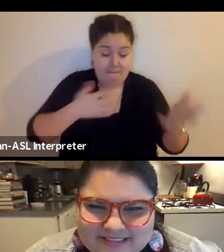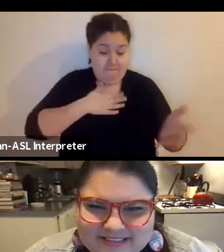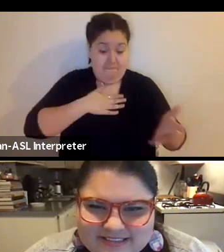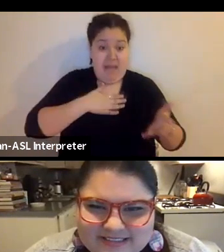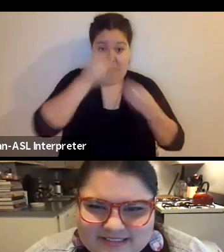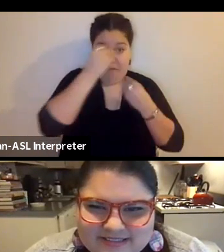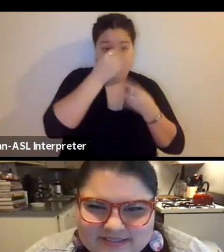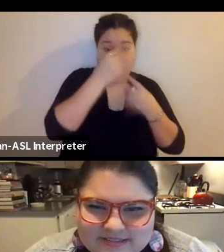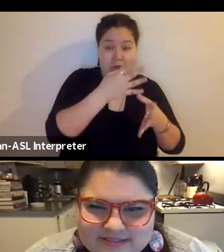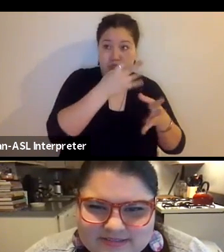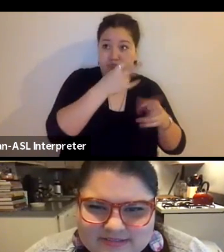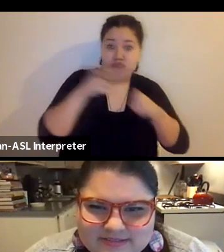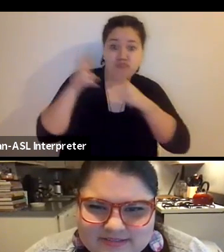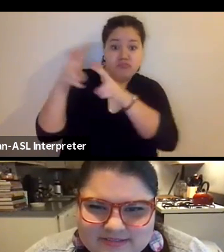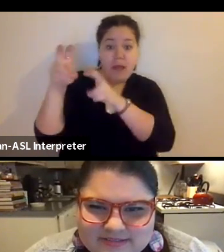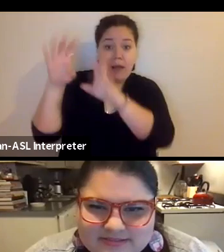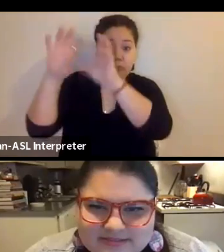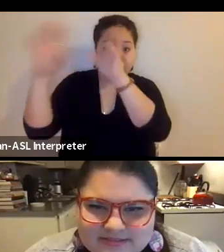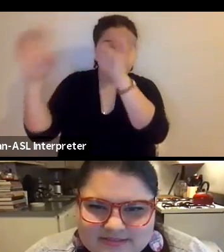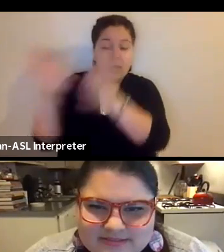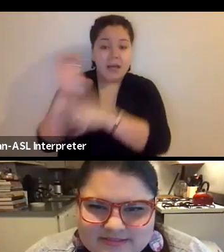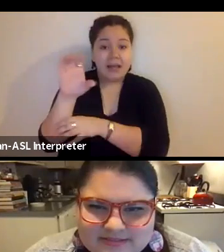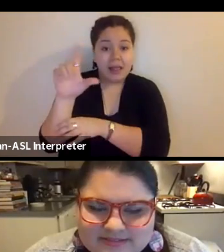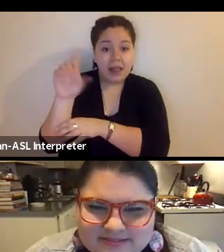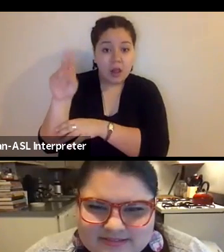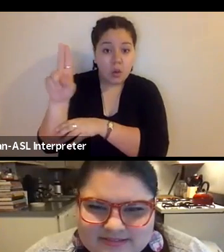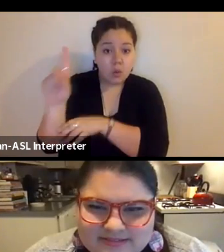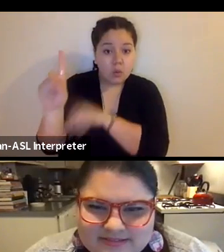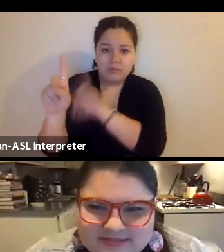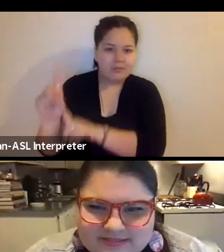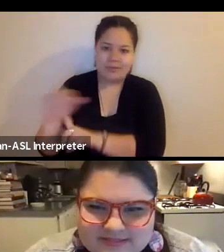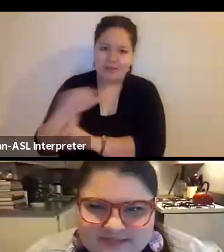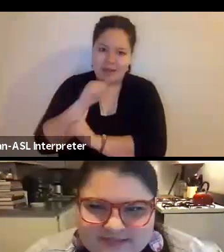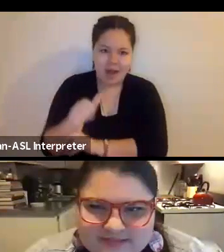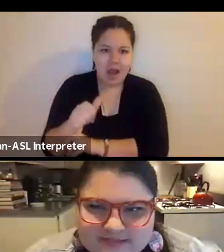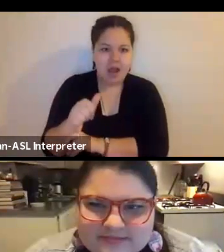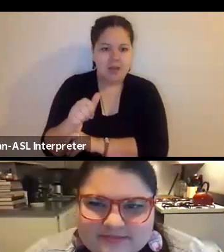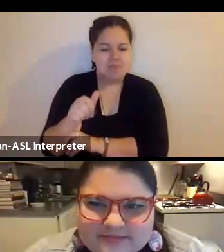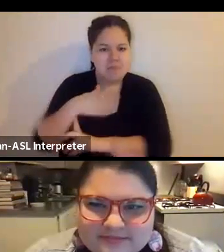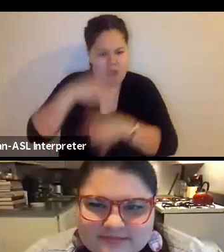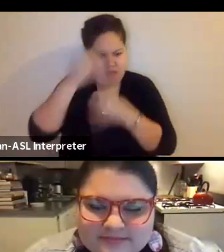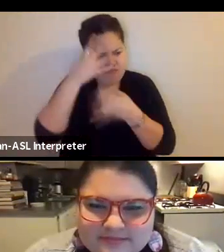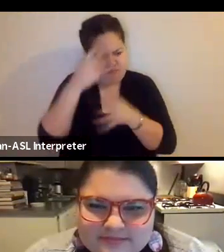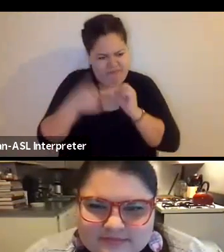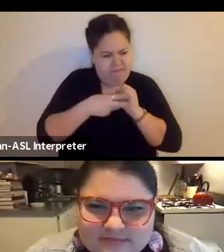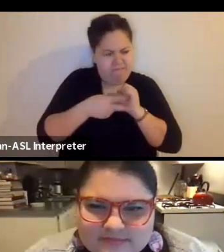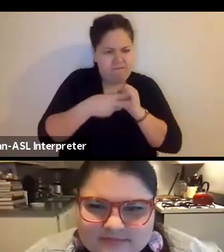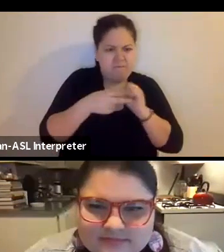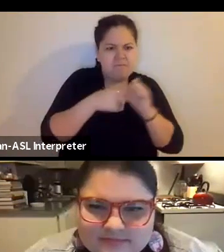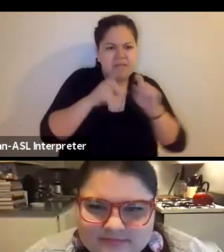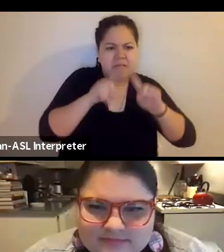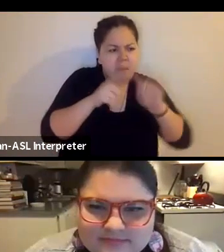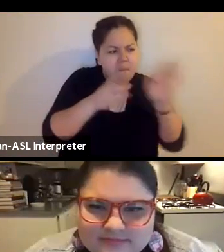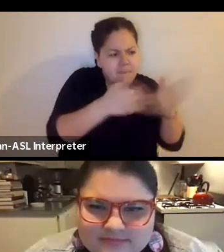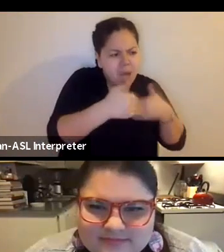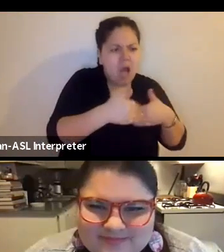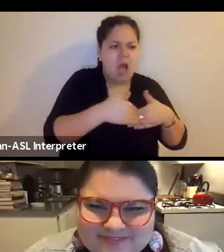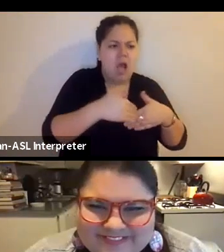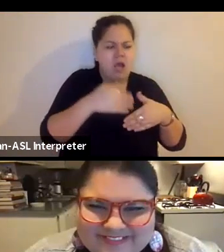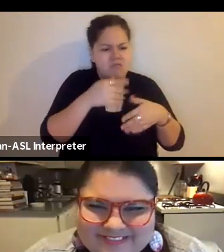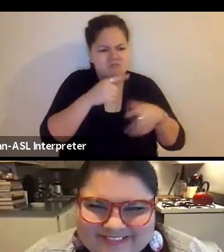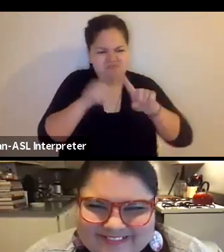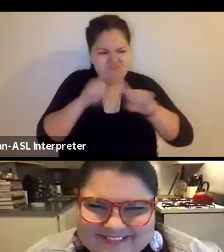My information is stored in wires and metal boxes that are places. I'm thinking about that hard right now. Thank you for